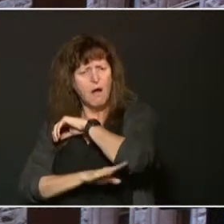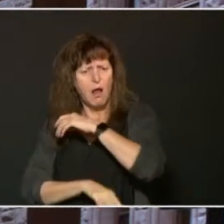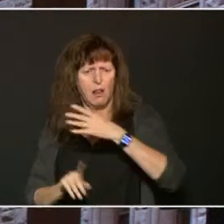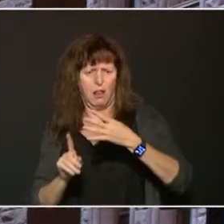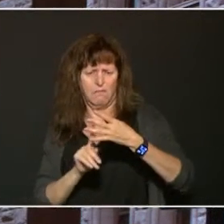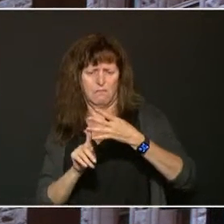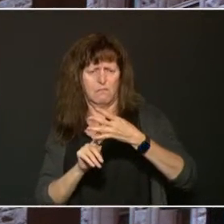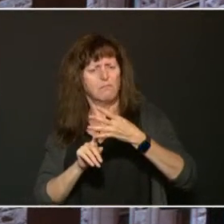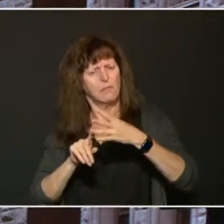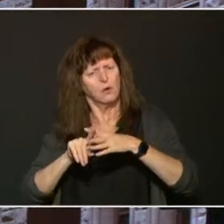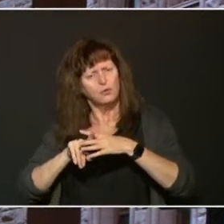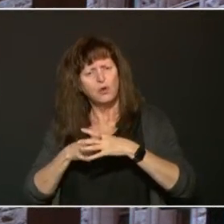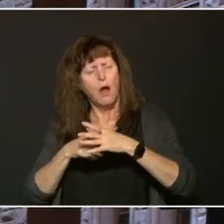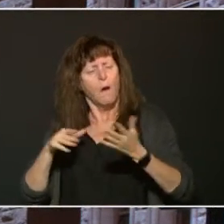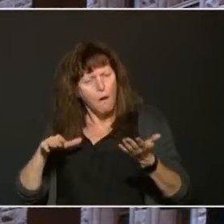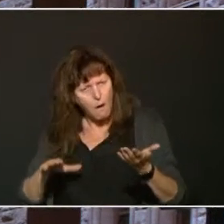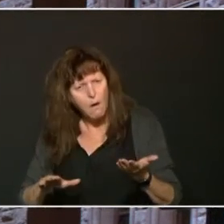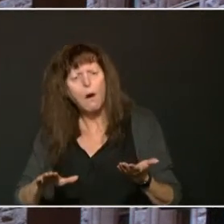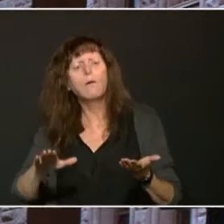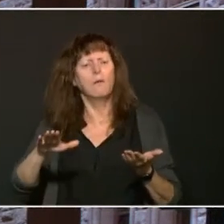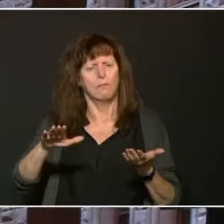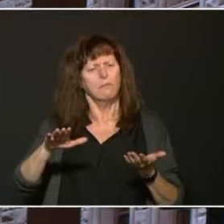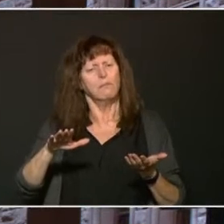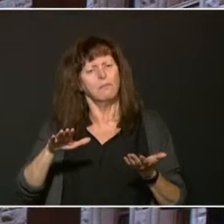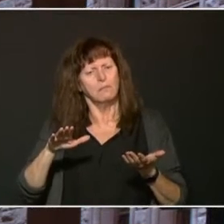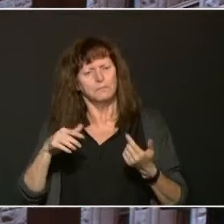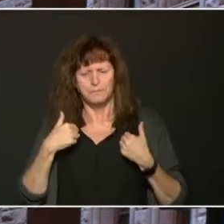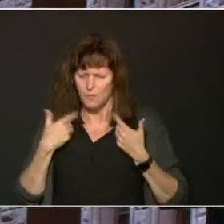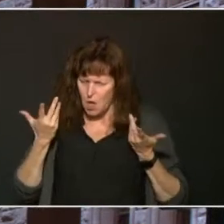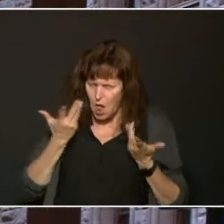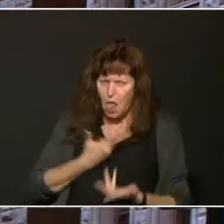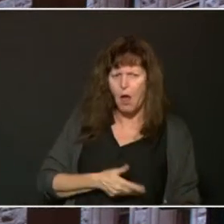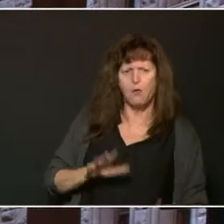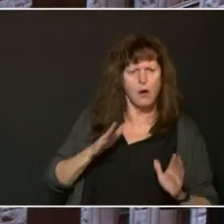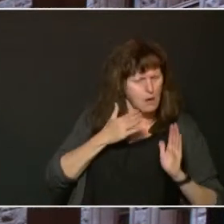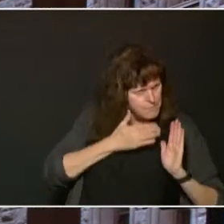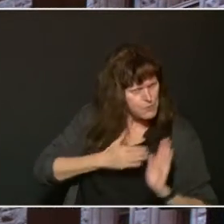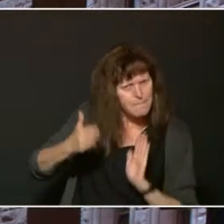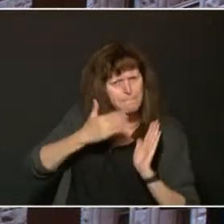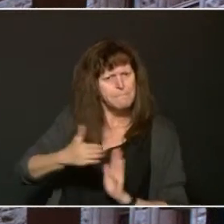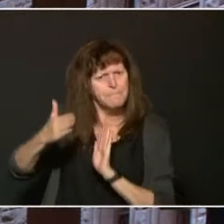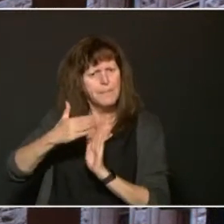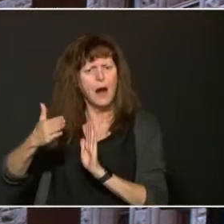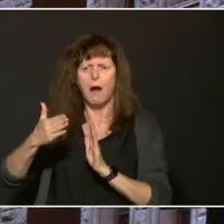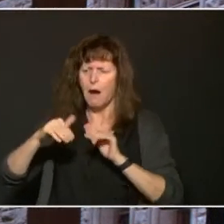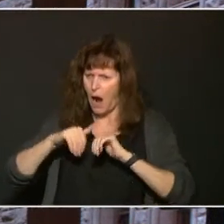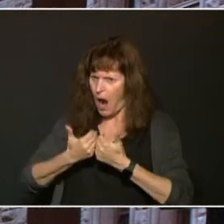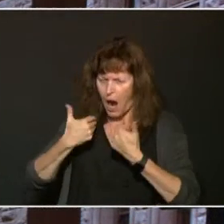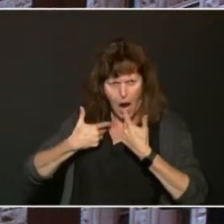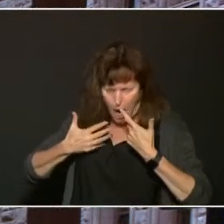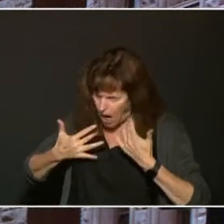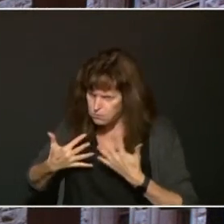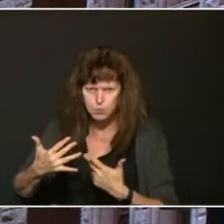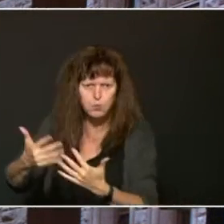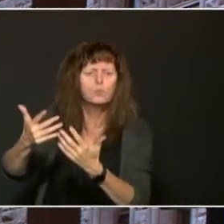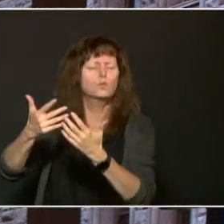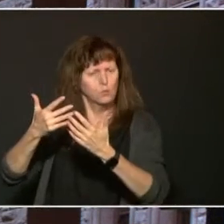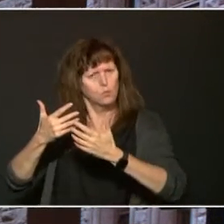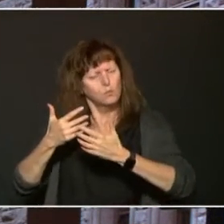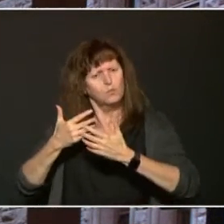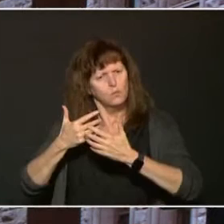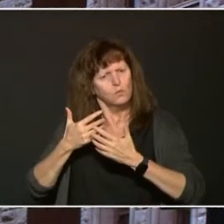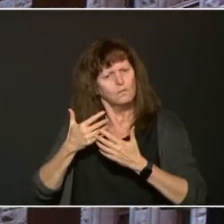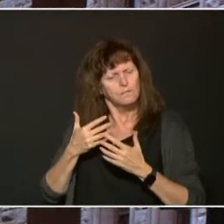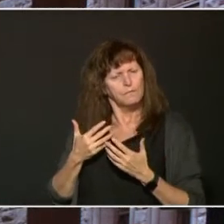a local public health agency vantage point all the way through to respond to a surge, and hence the real call